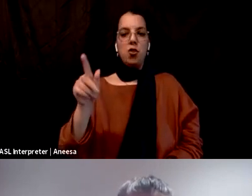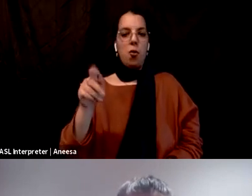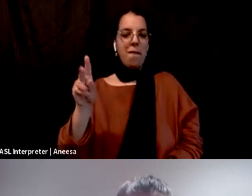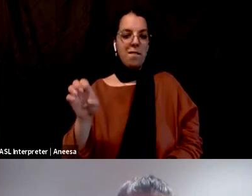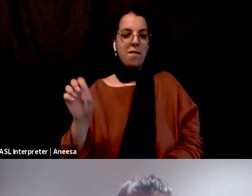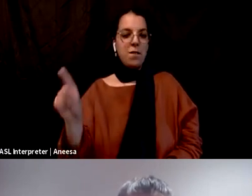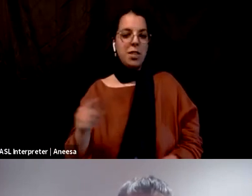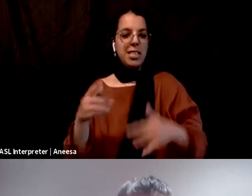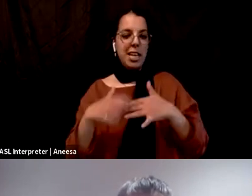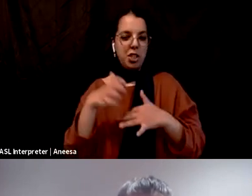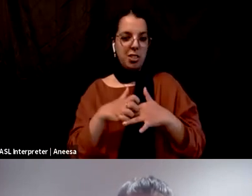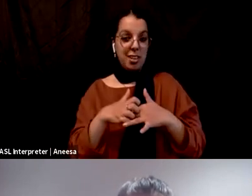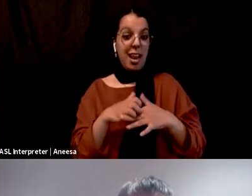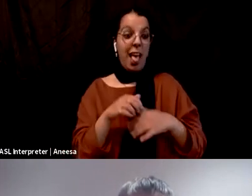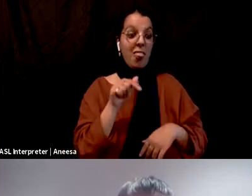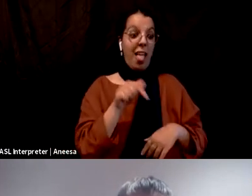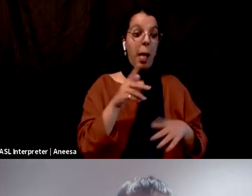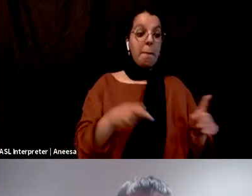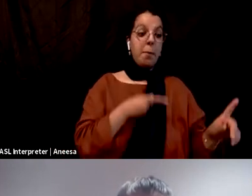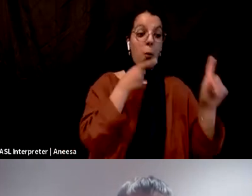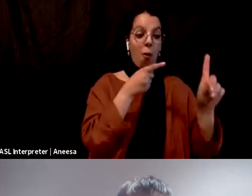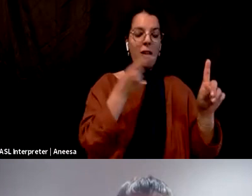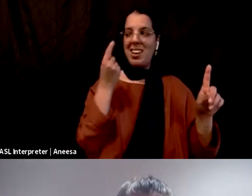Plan attempts to do.